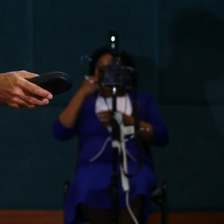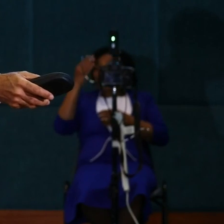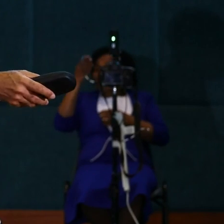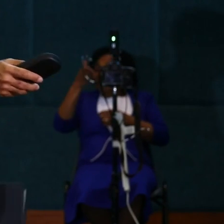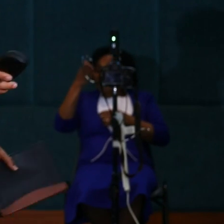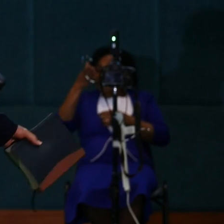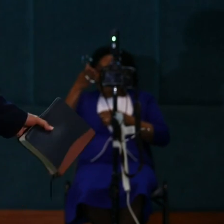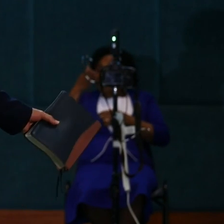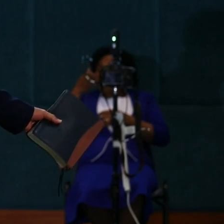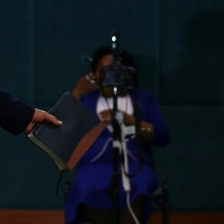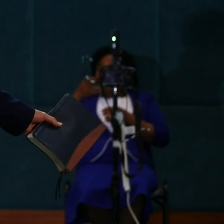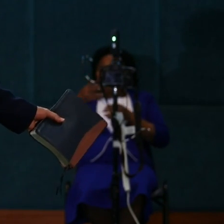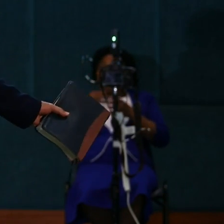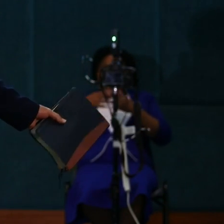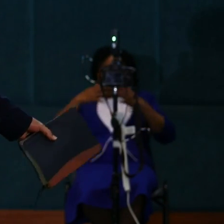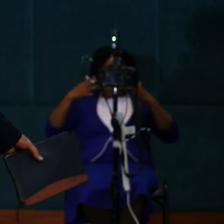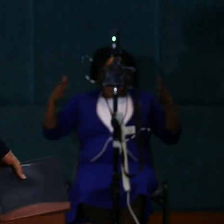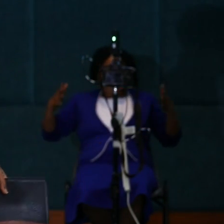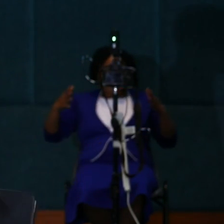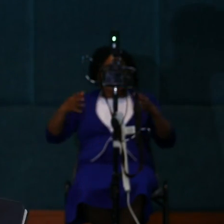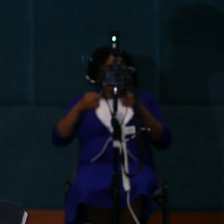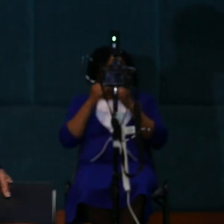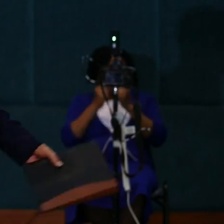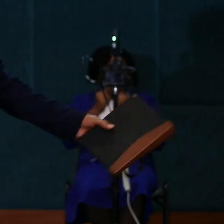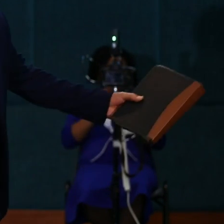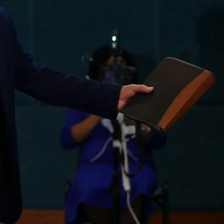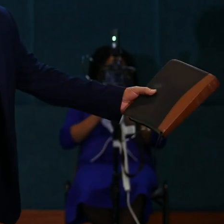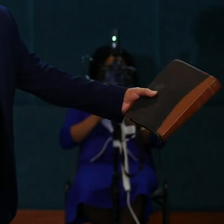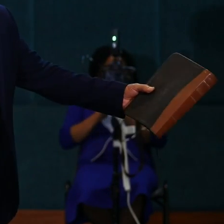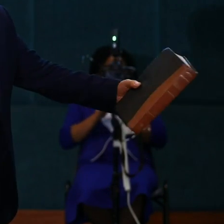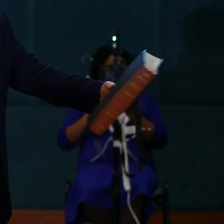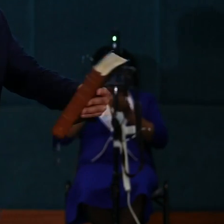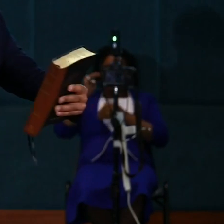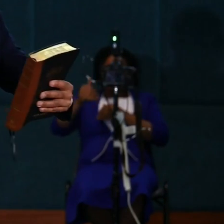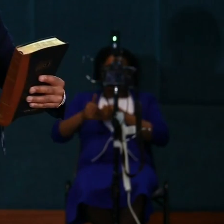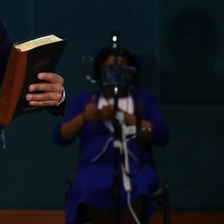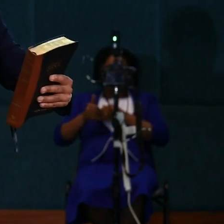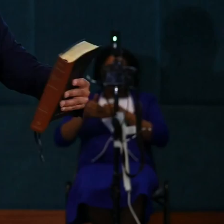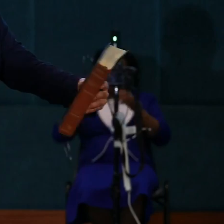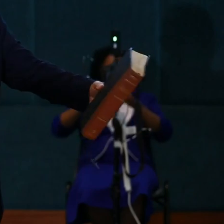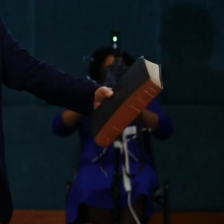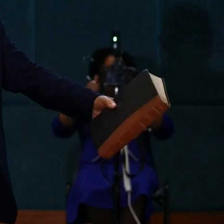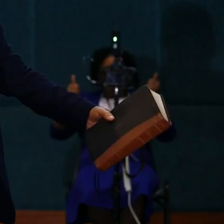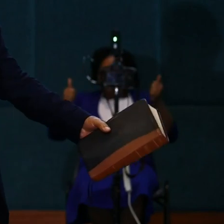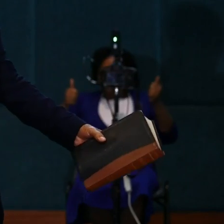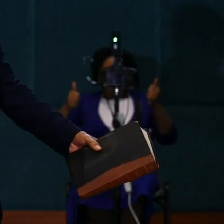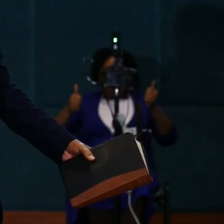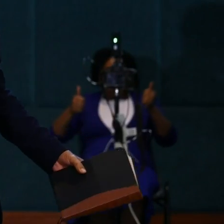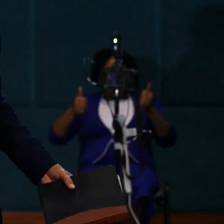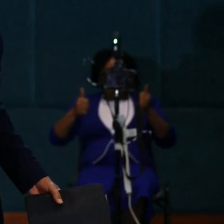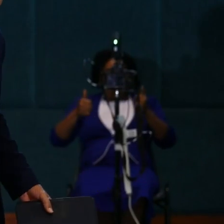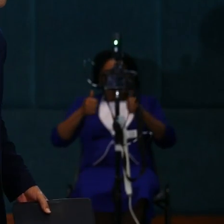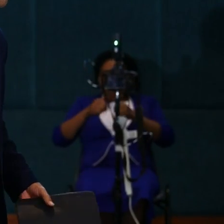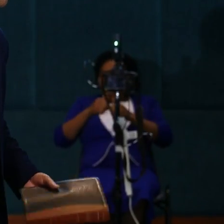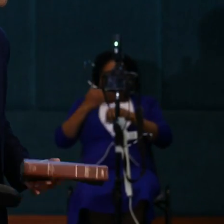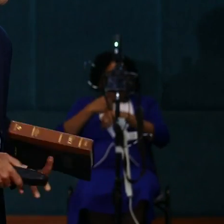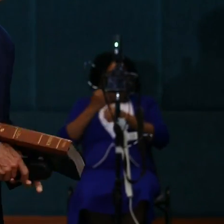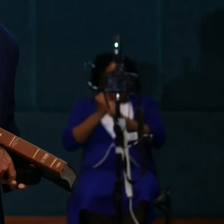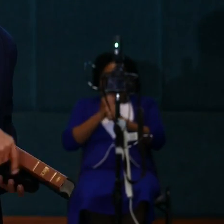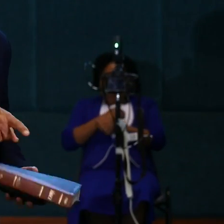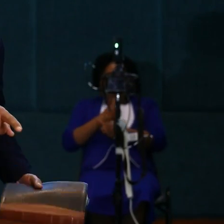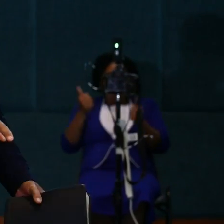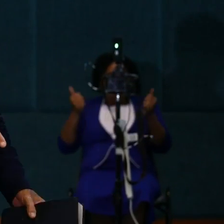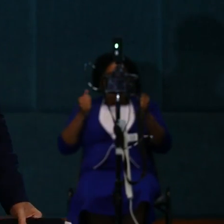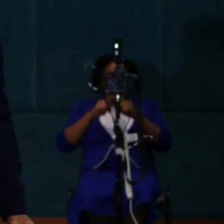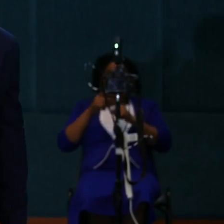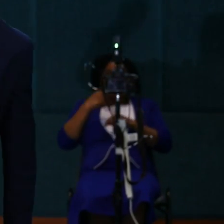there are big and strong. The city is well fortified. It's true.